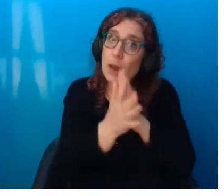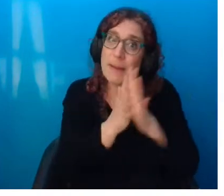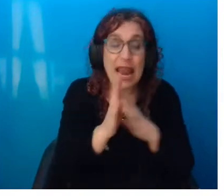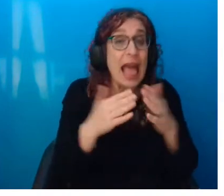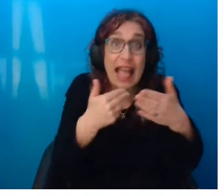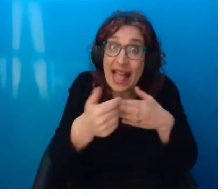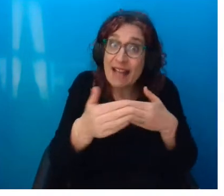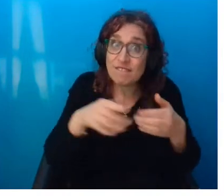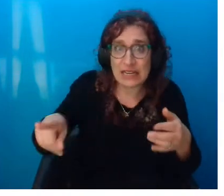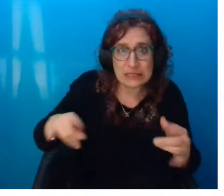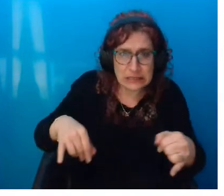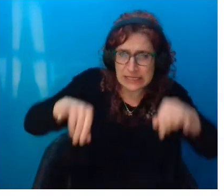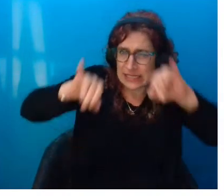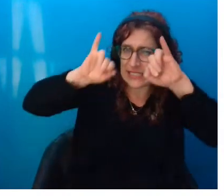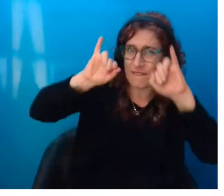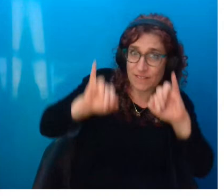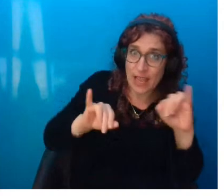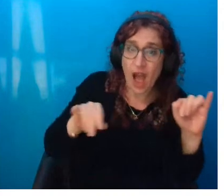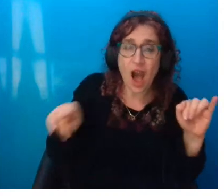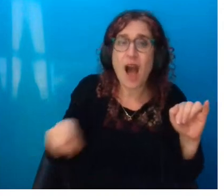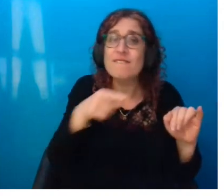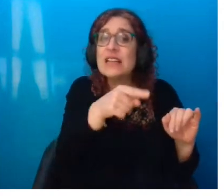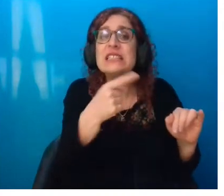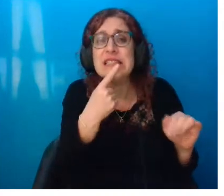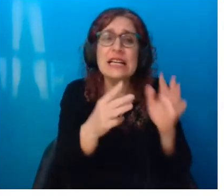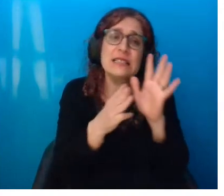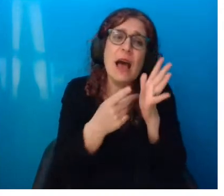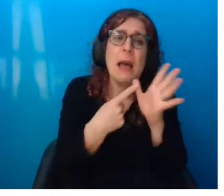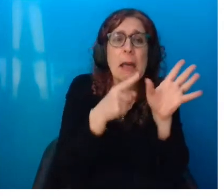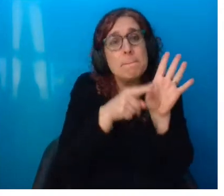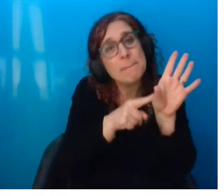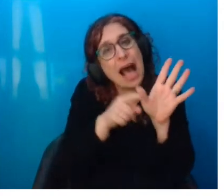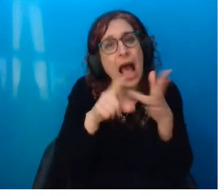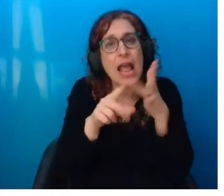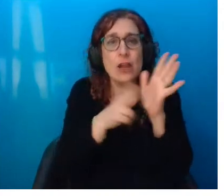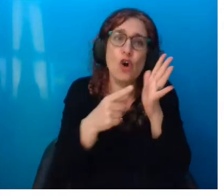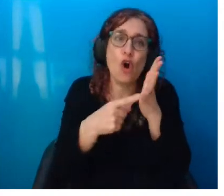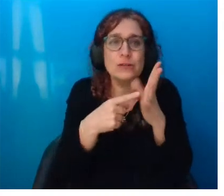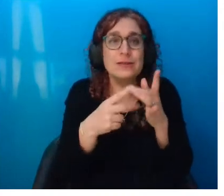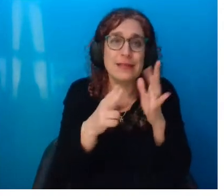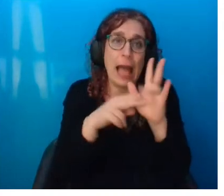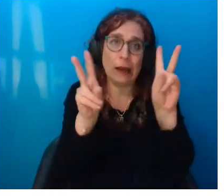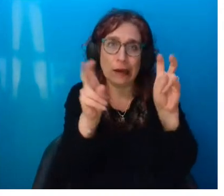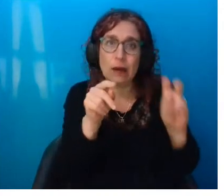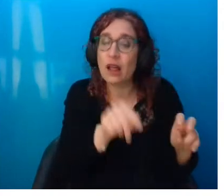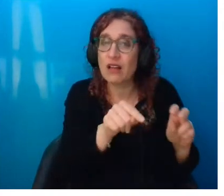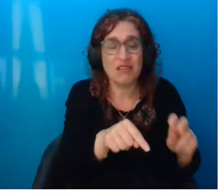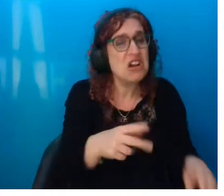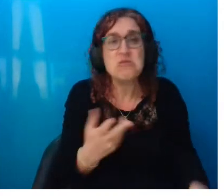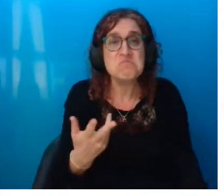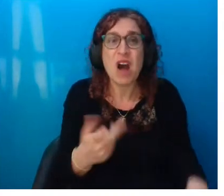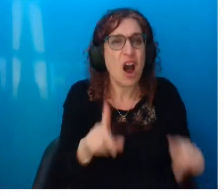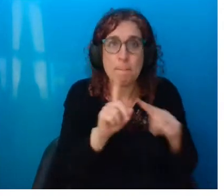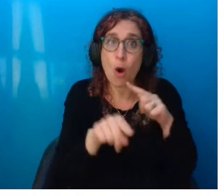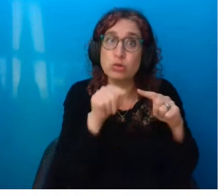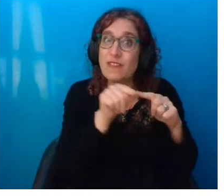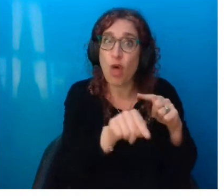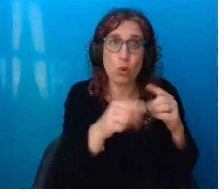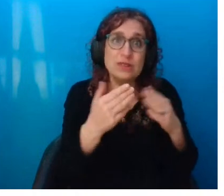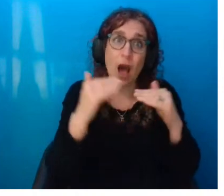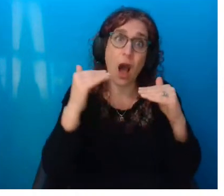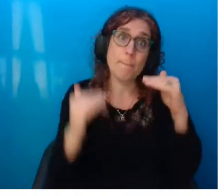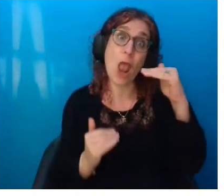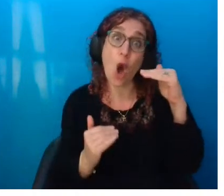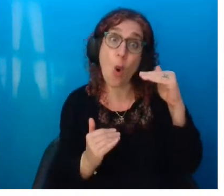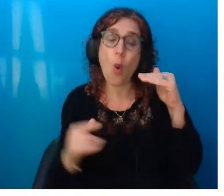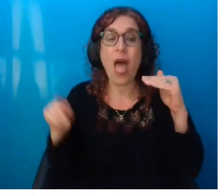patients, may contain foods in most cases don't exceed those thresholds, but there will be